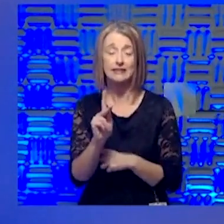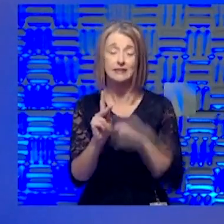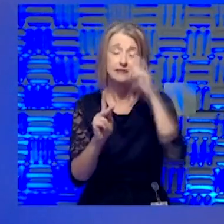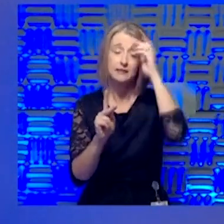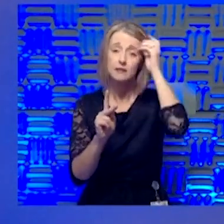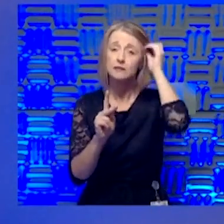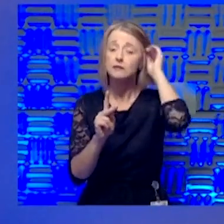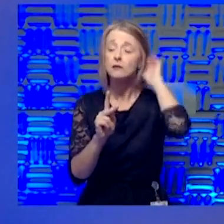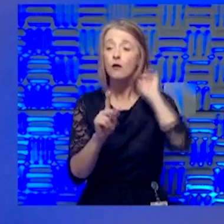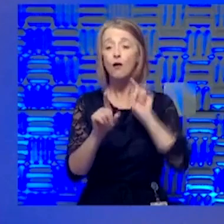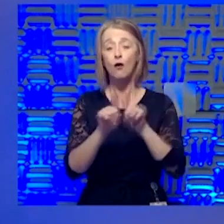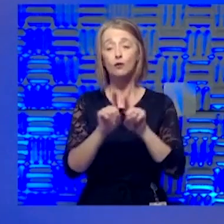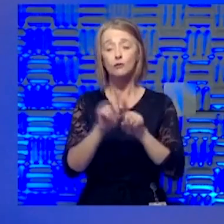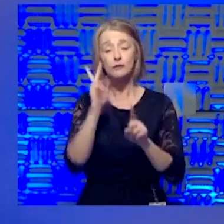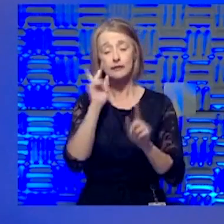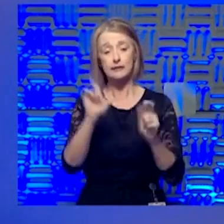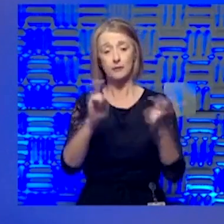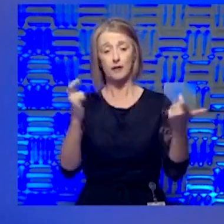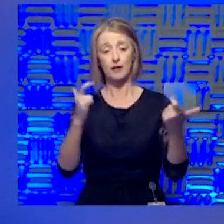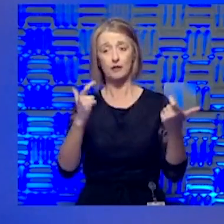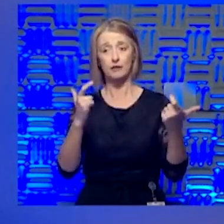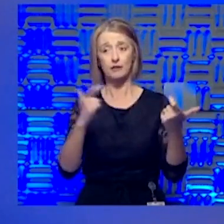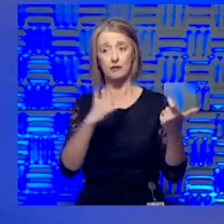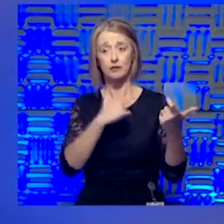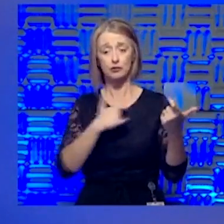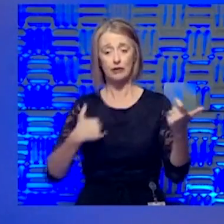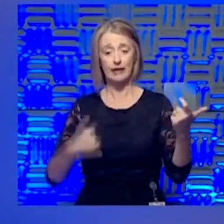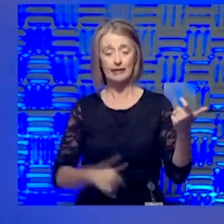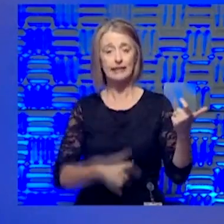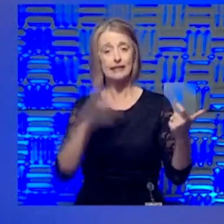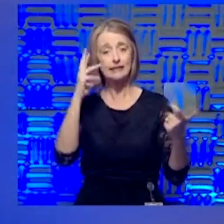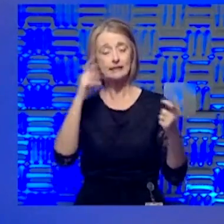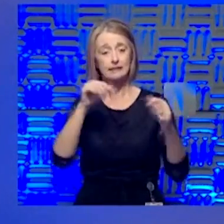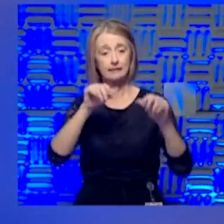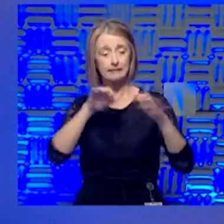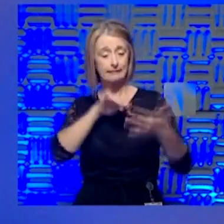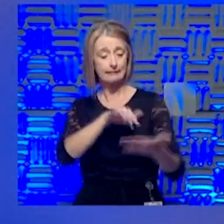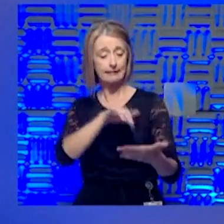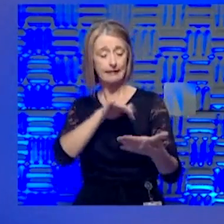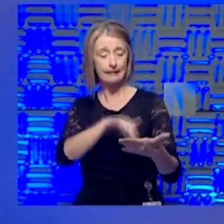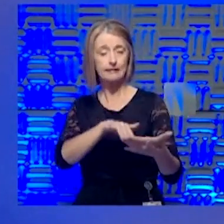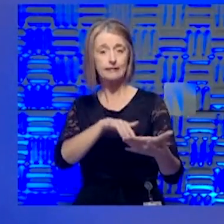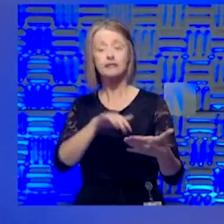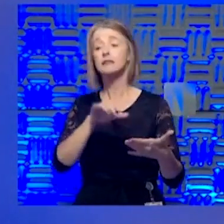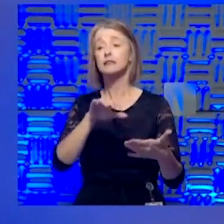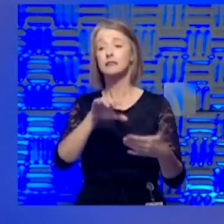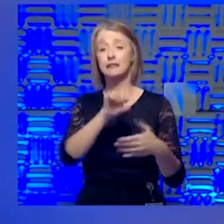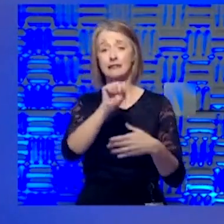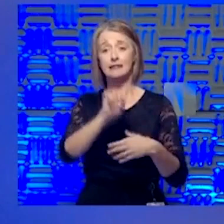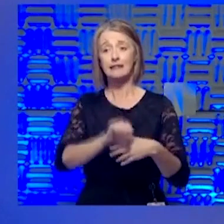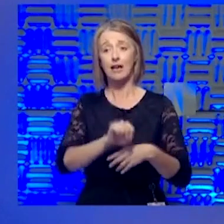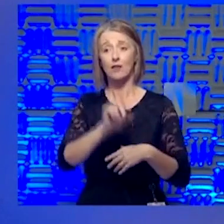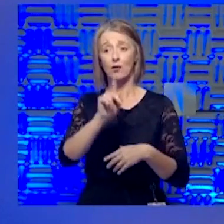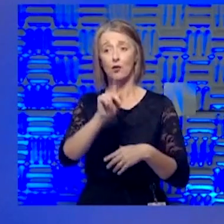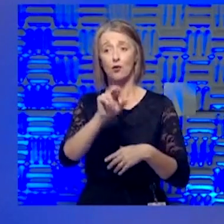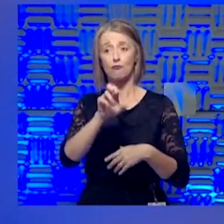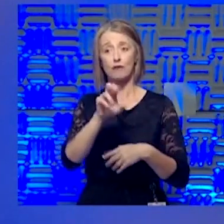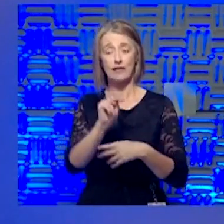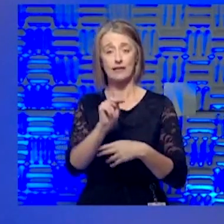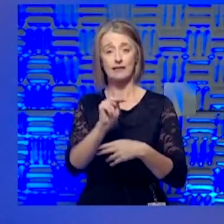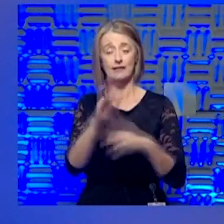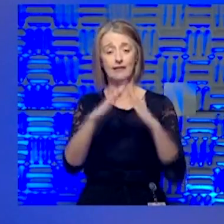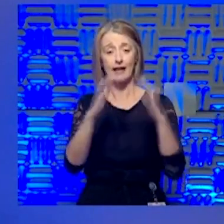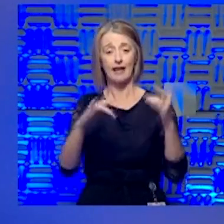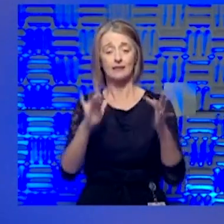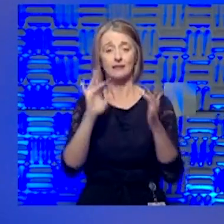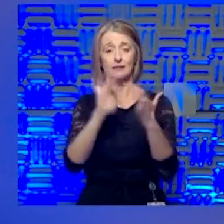seen in some of the larger Chinese experience studies or the South Korean, the household